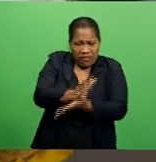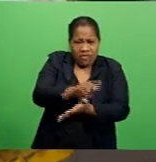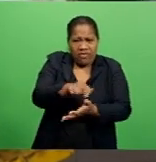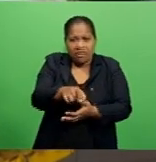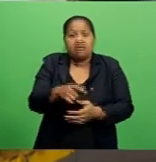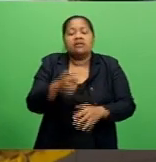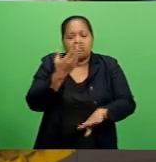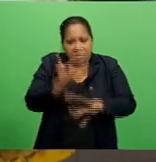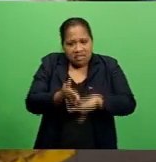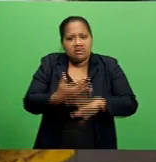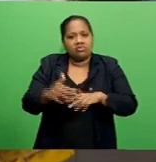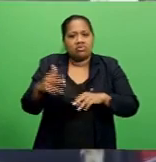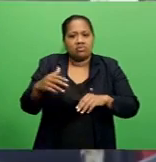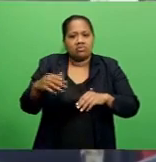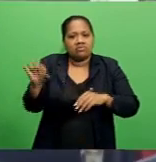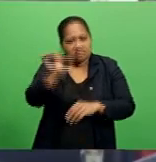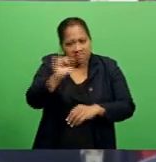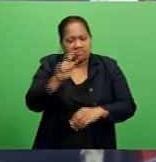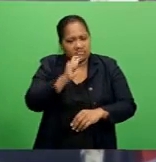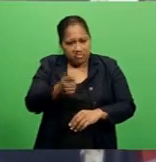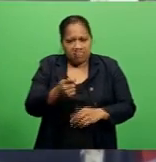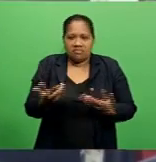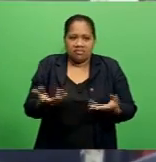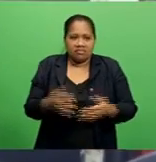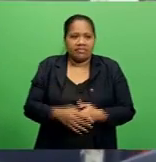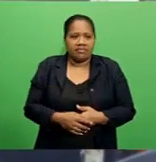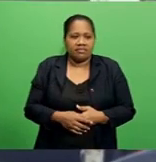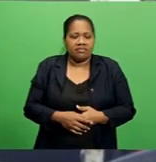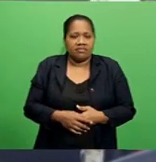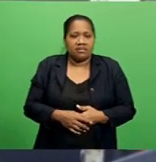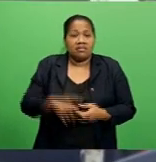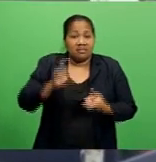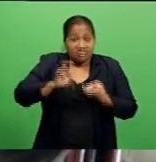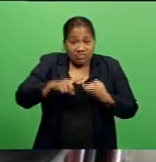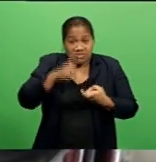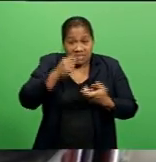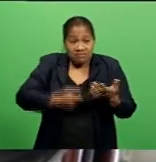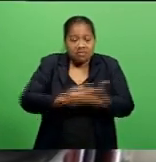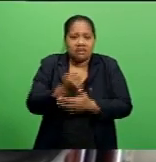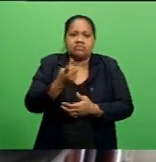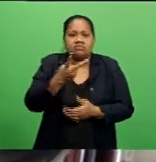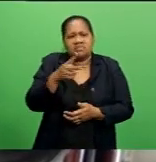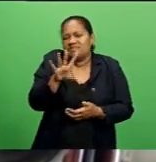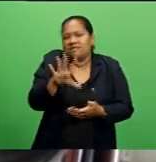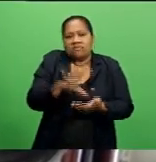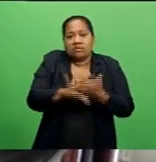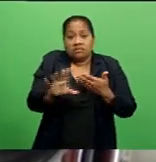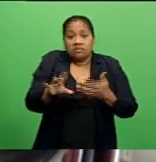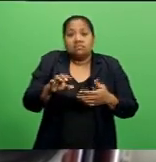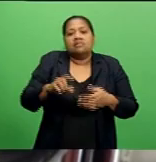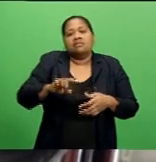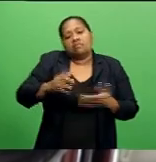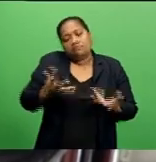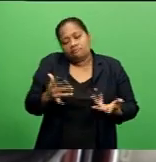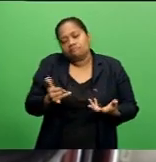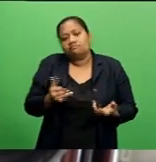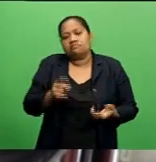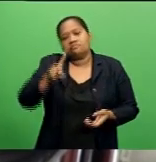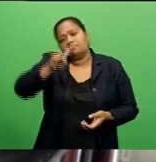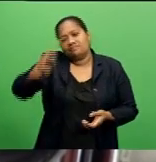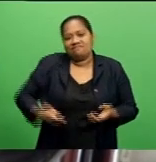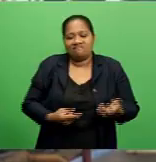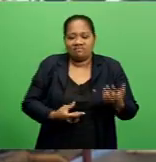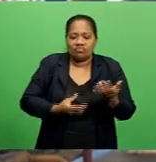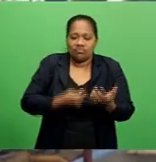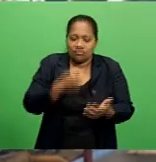into potholes. The least amount they could pay is maybe $25, going to the most to $1,000. Roughly normal